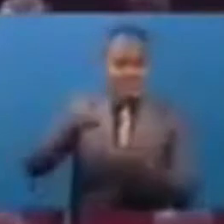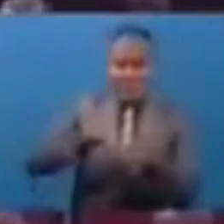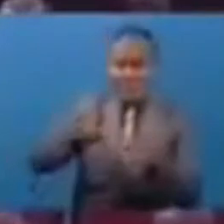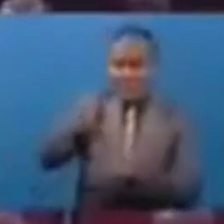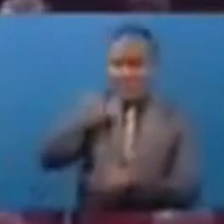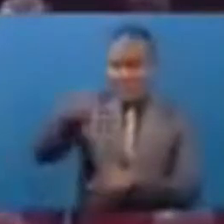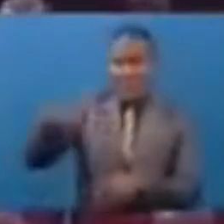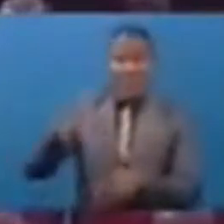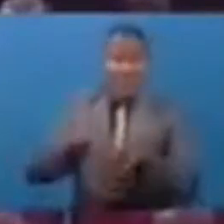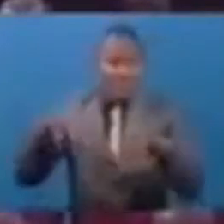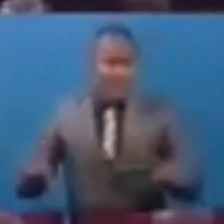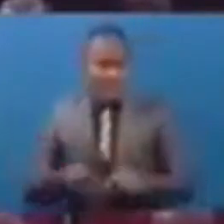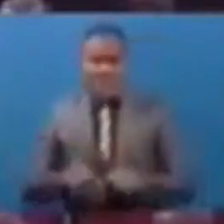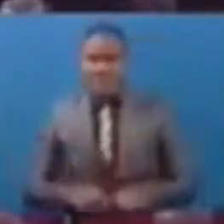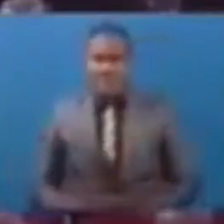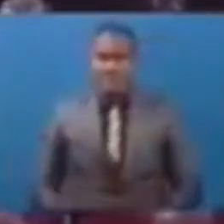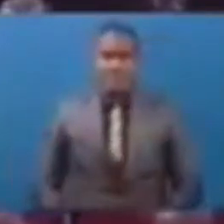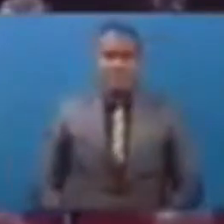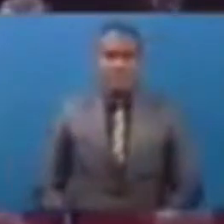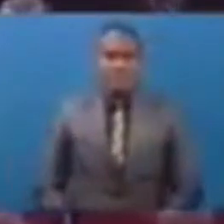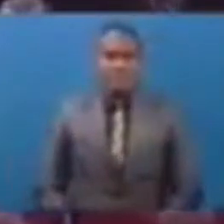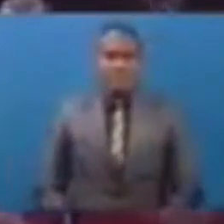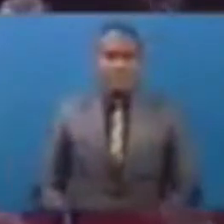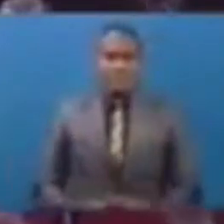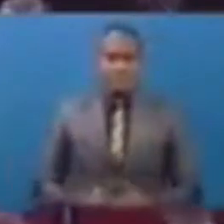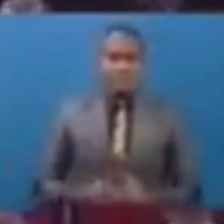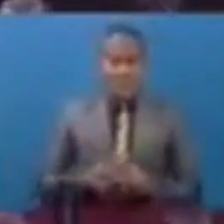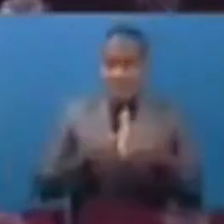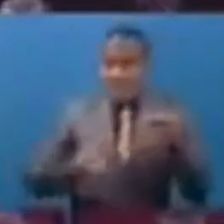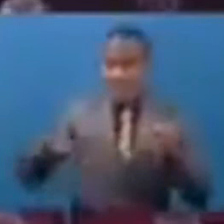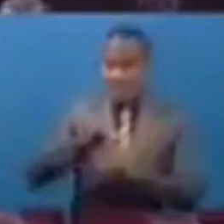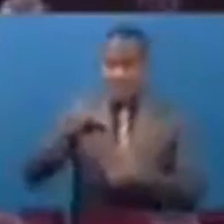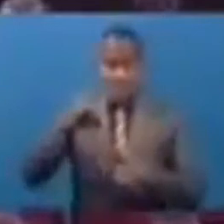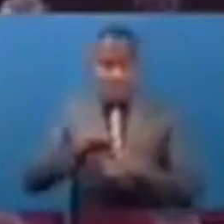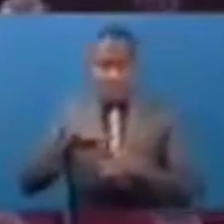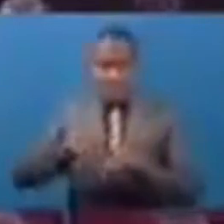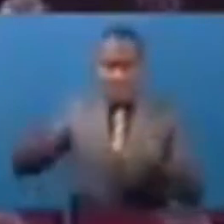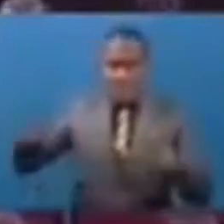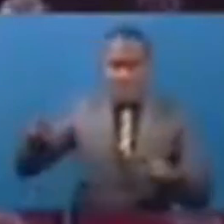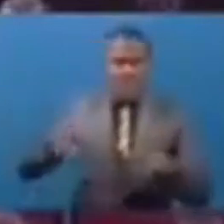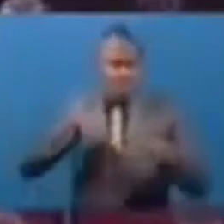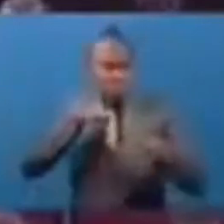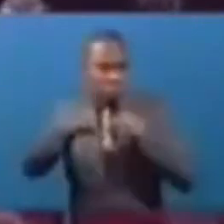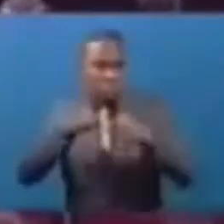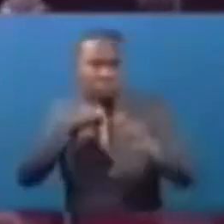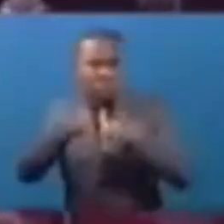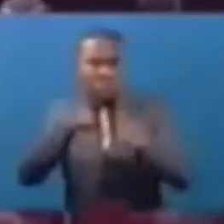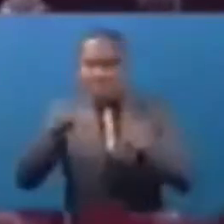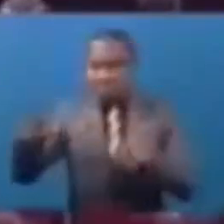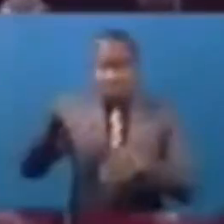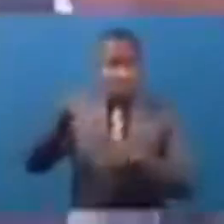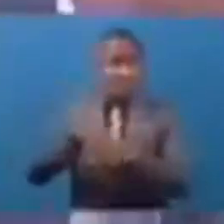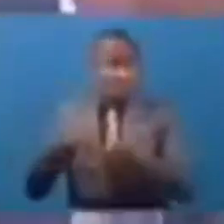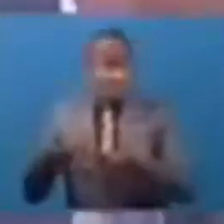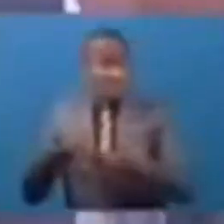claim of overvoting, but has provided a roadmap in his judgment as to the figures of votes to be